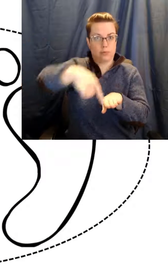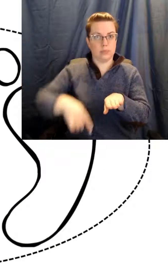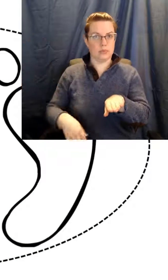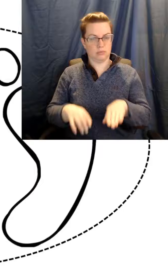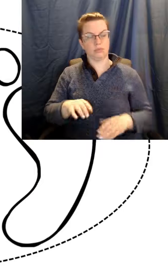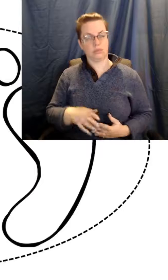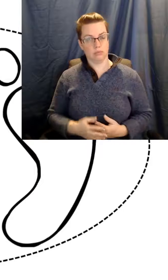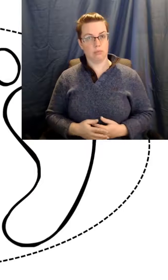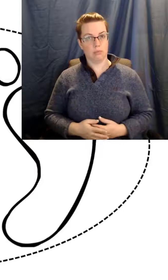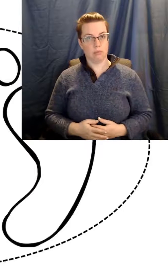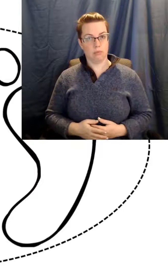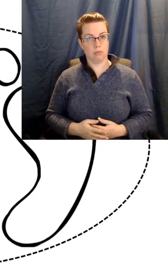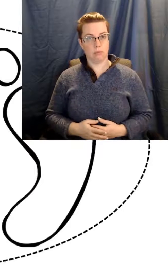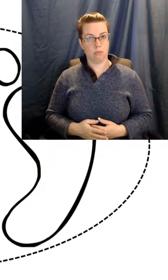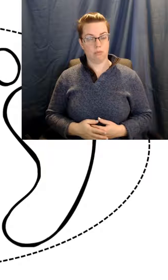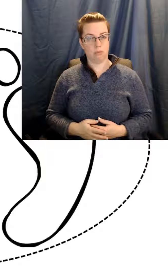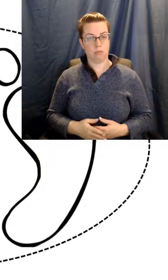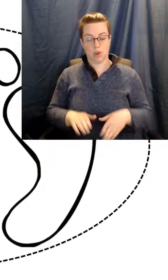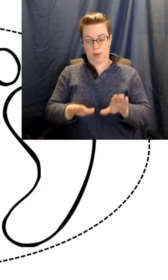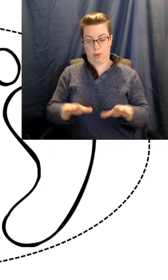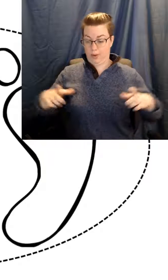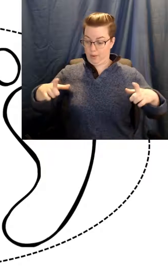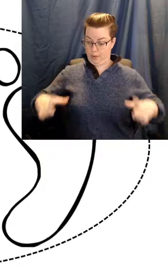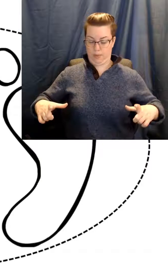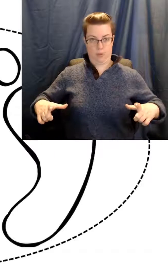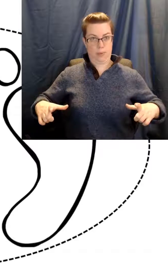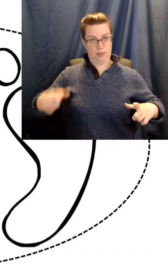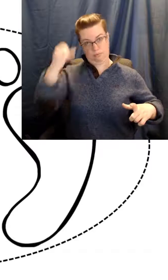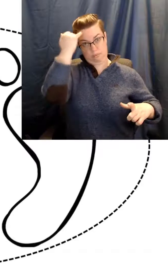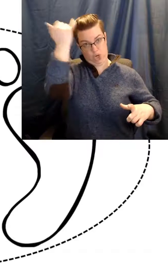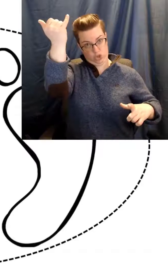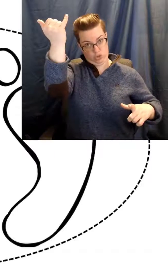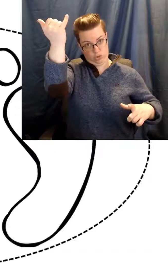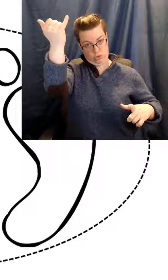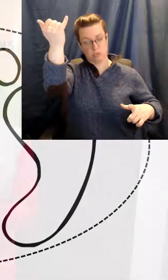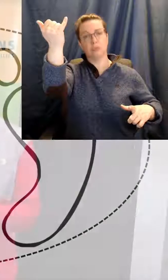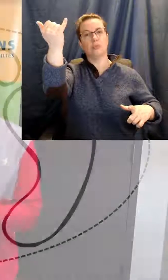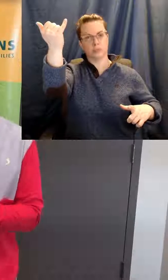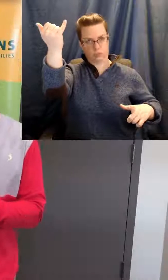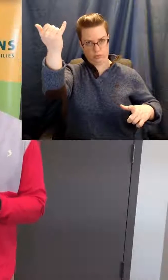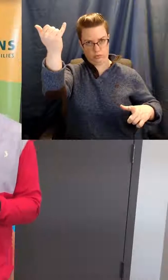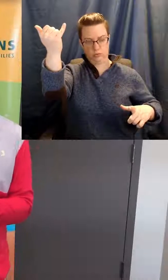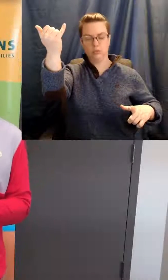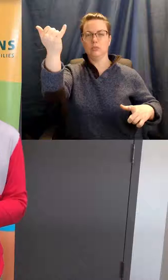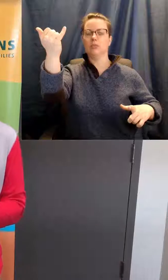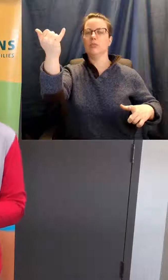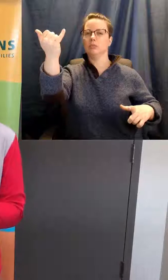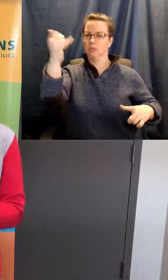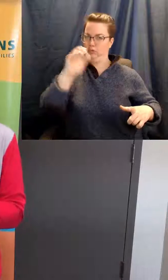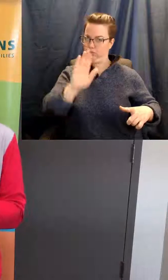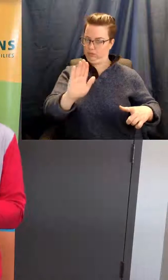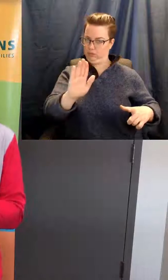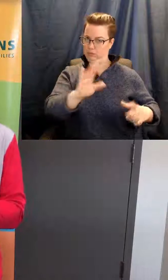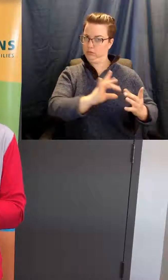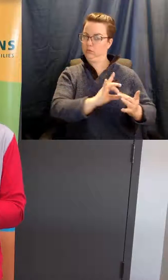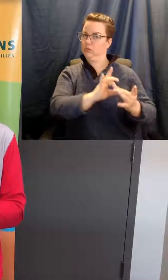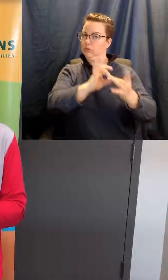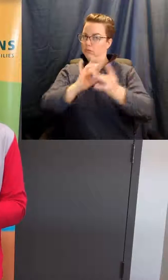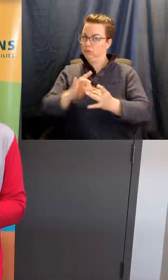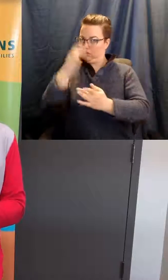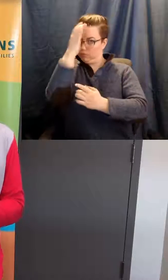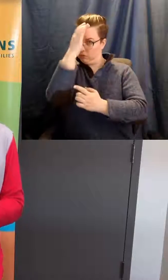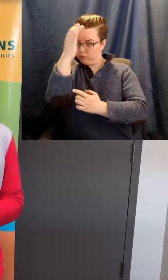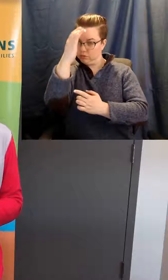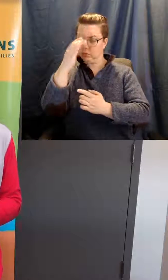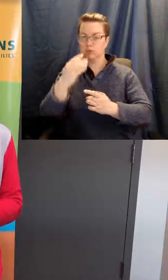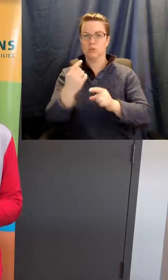Okay, you have an imaginary circle around your feet. Okay, so this first idea is posture. Now, when I was working at the office, I would always make a joke. Now, I'm